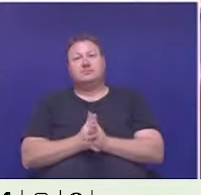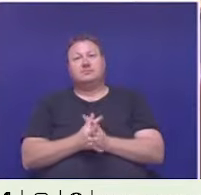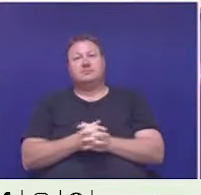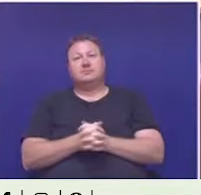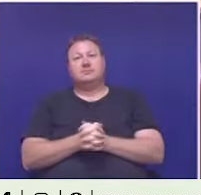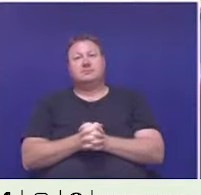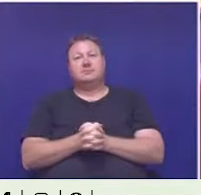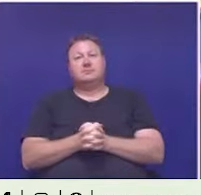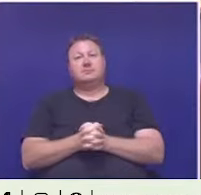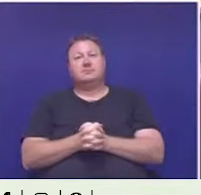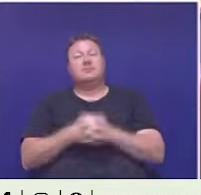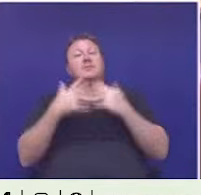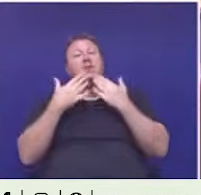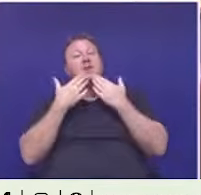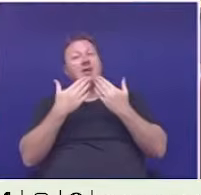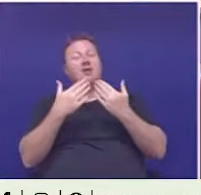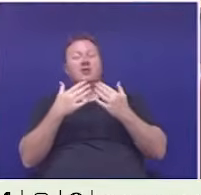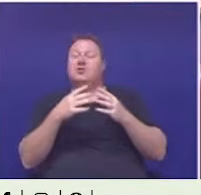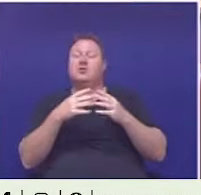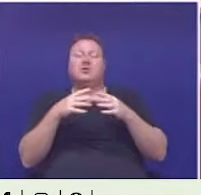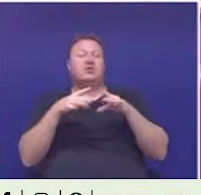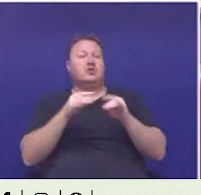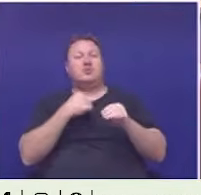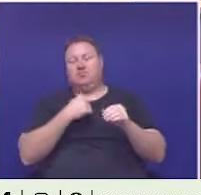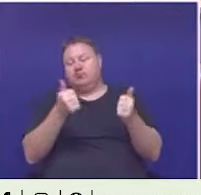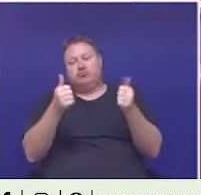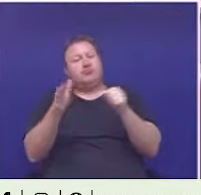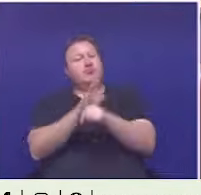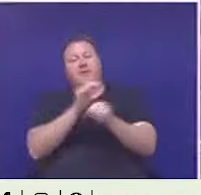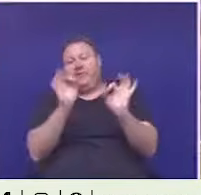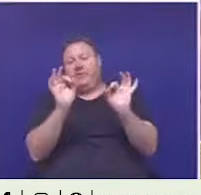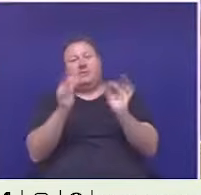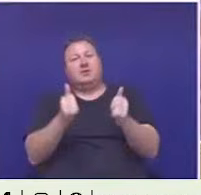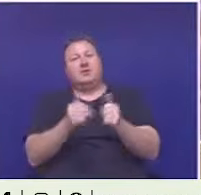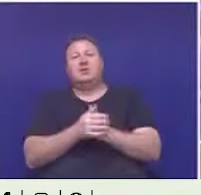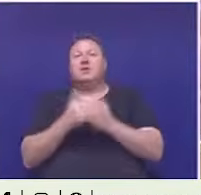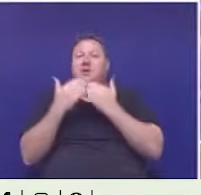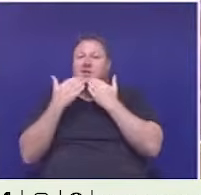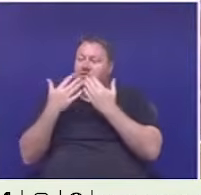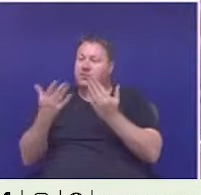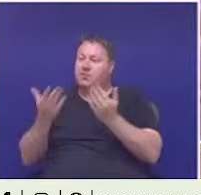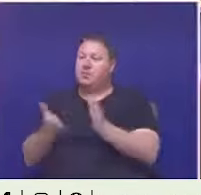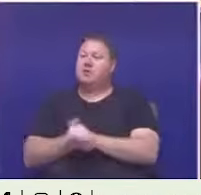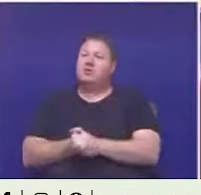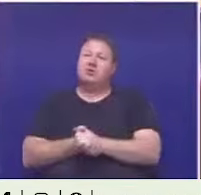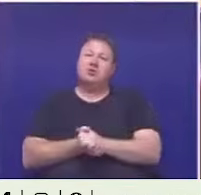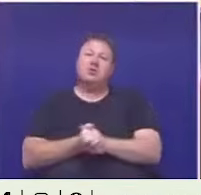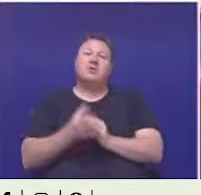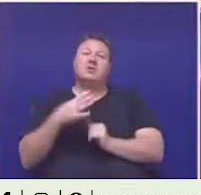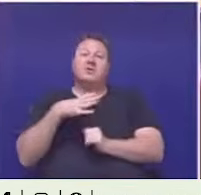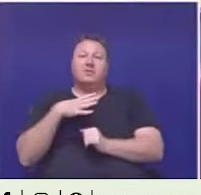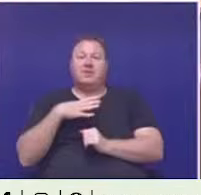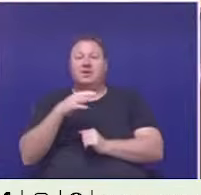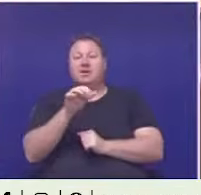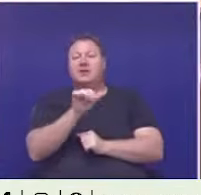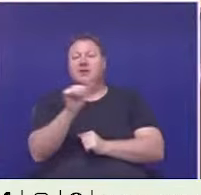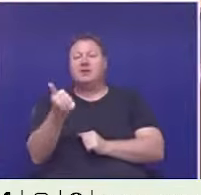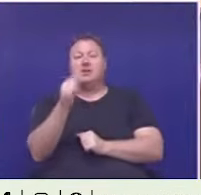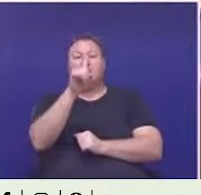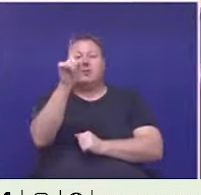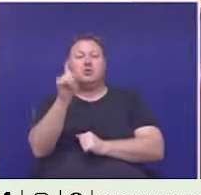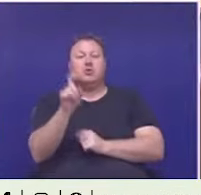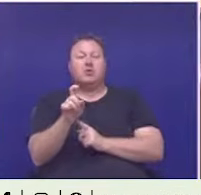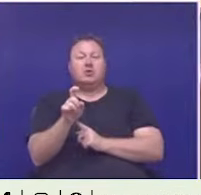Thank you, Honorable Chair. Yeah, I'm covered. Thank you very much, Honourable Feni. That takes us then, Minister, to the next